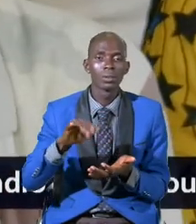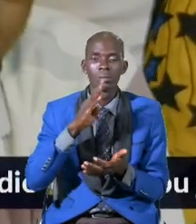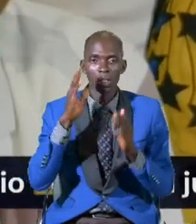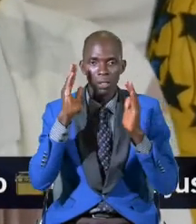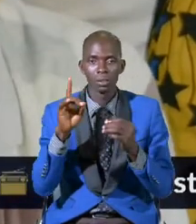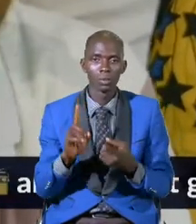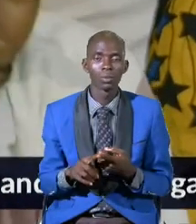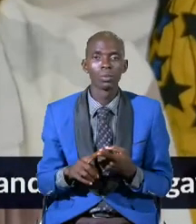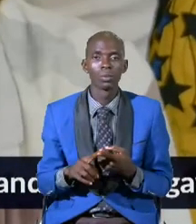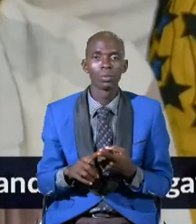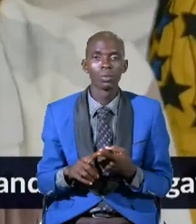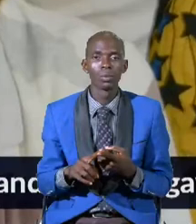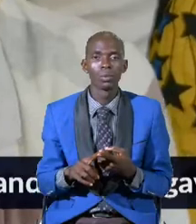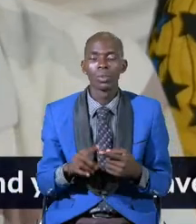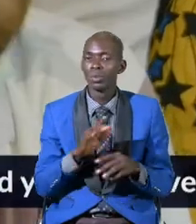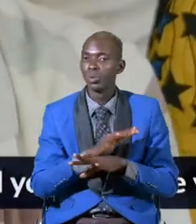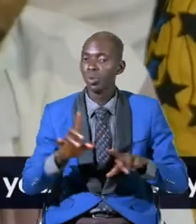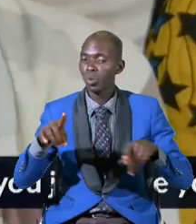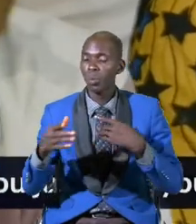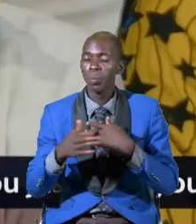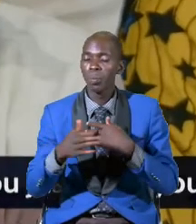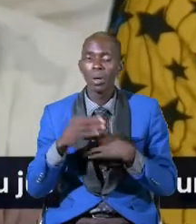Don't live here the same way tonight.